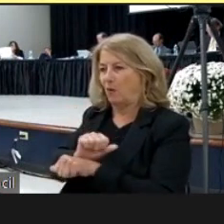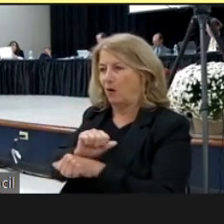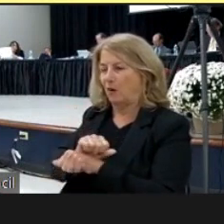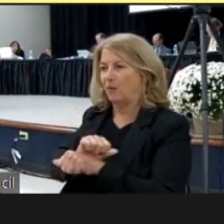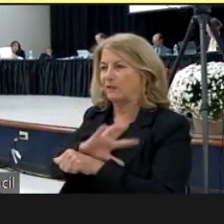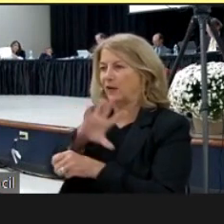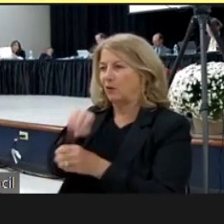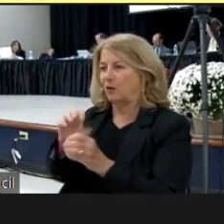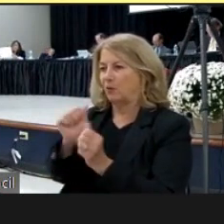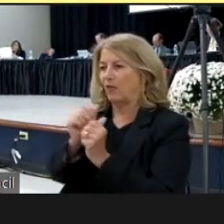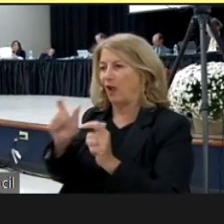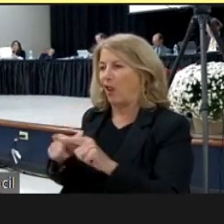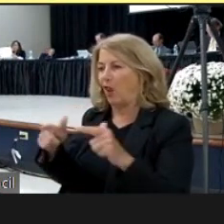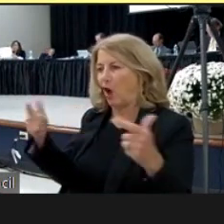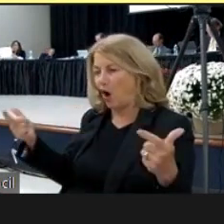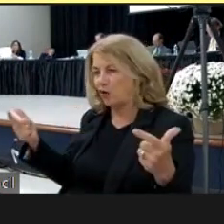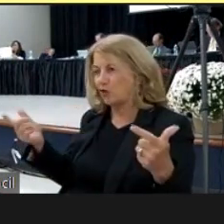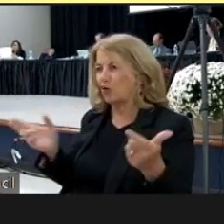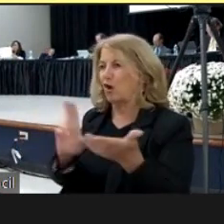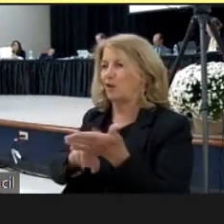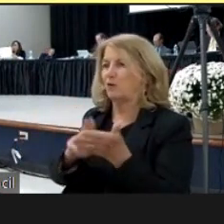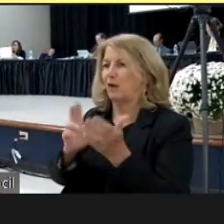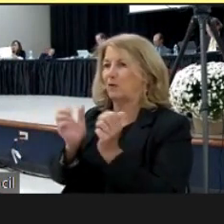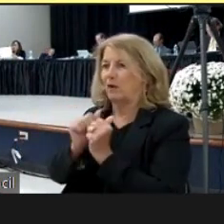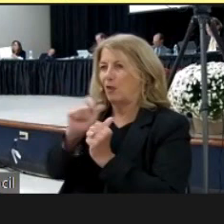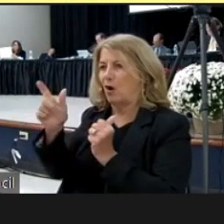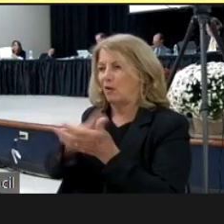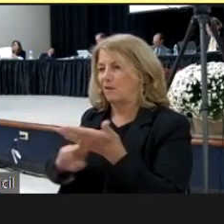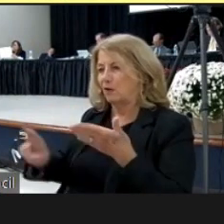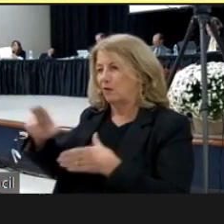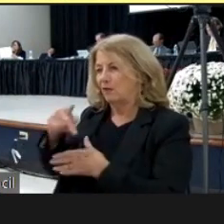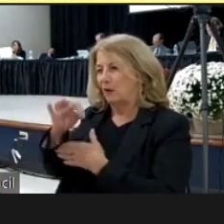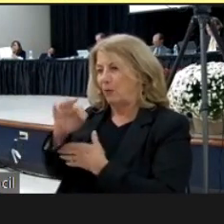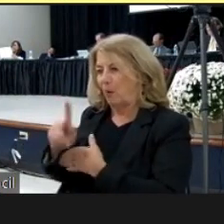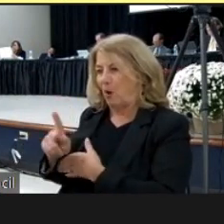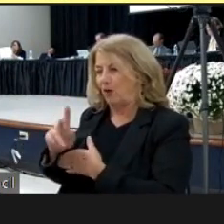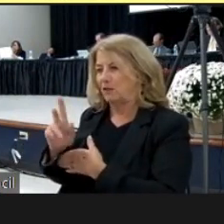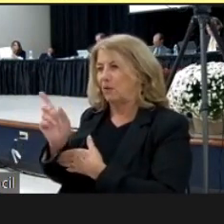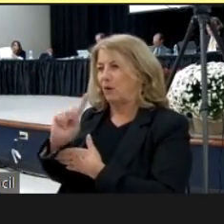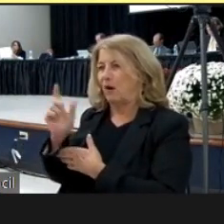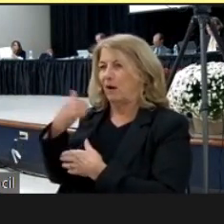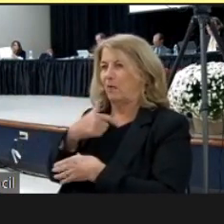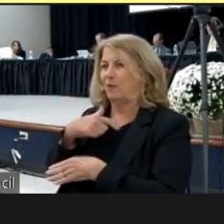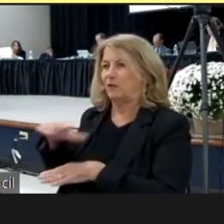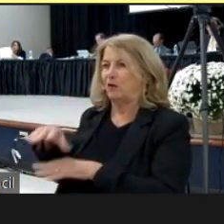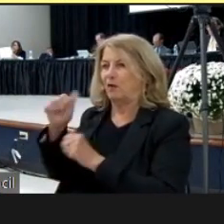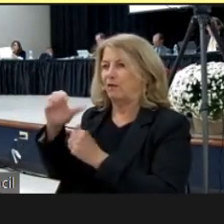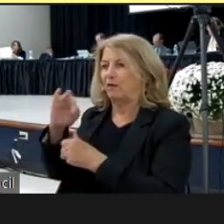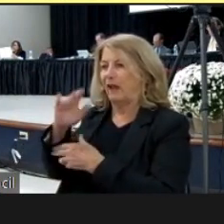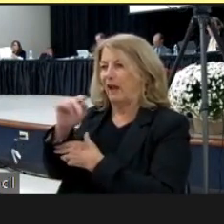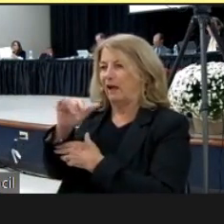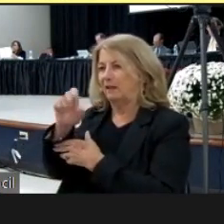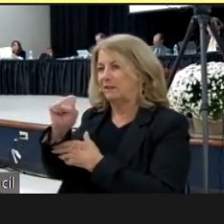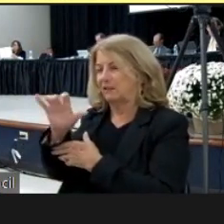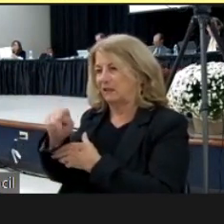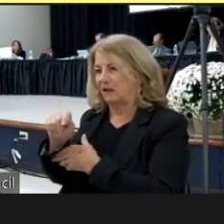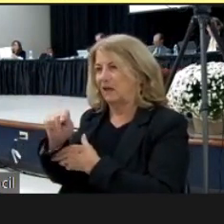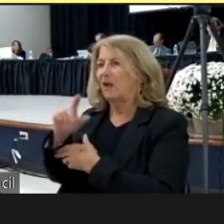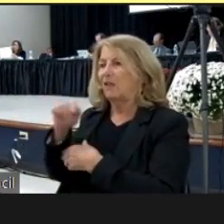for all of University Parks that the city essentially took over from Catalyst, and they show great flexibility and work.